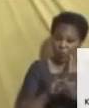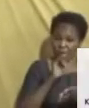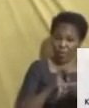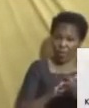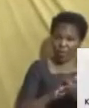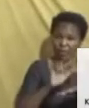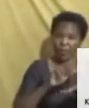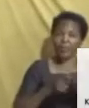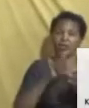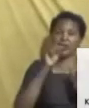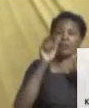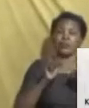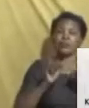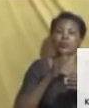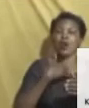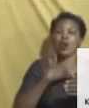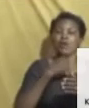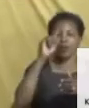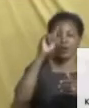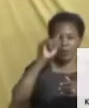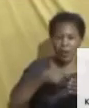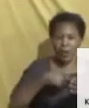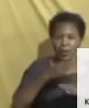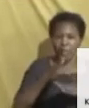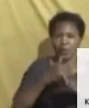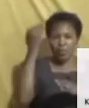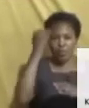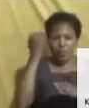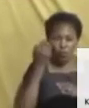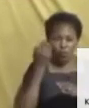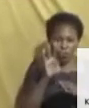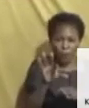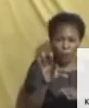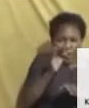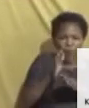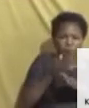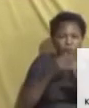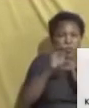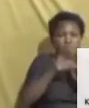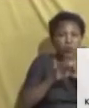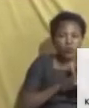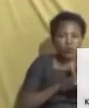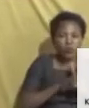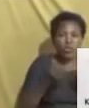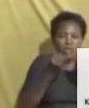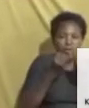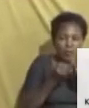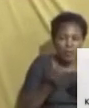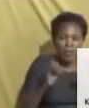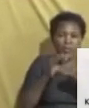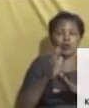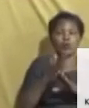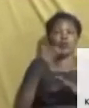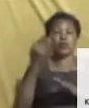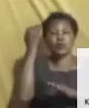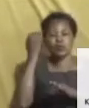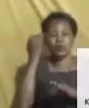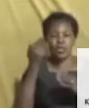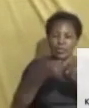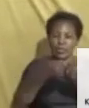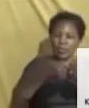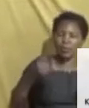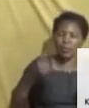be a demand upon the court to locate from the Constitution independence of the judiciary. separation